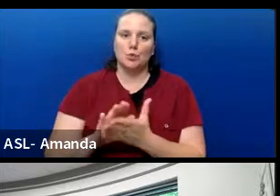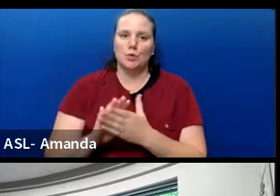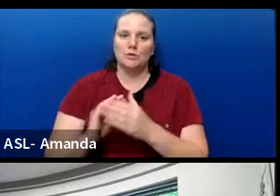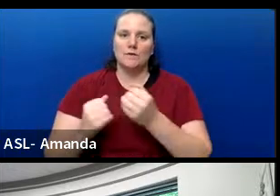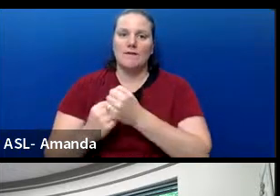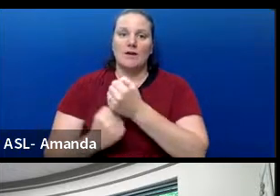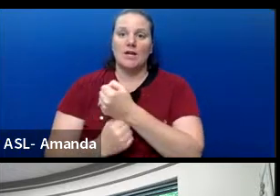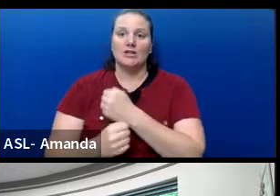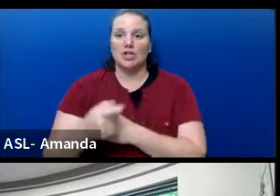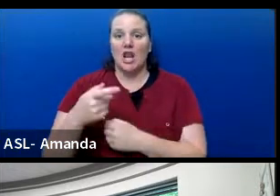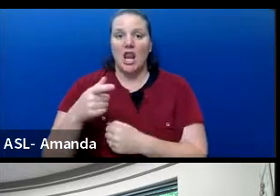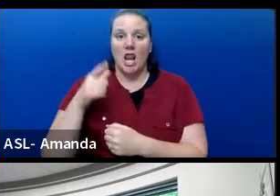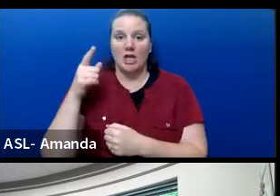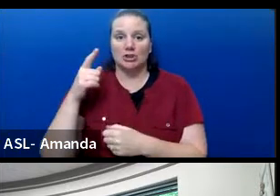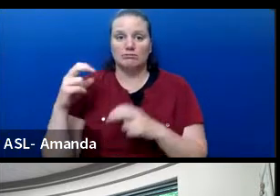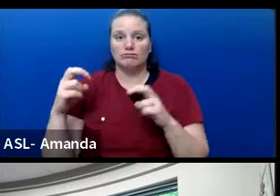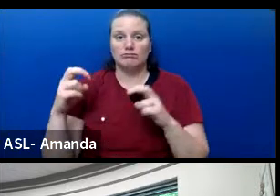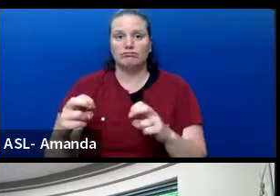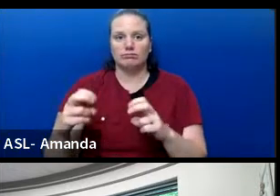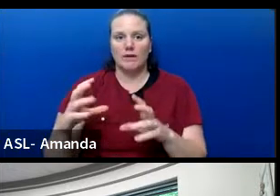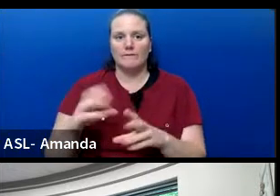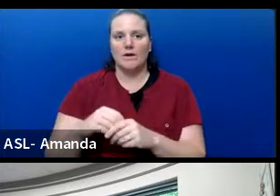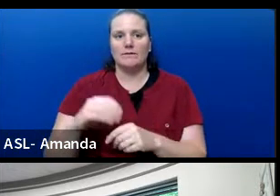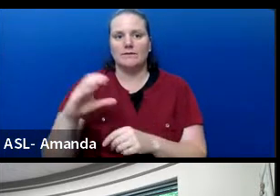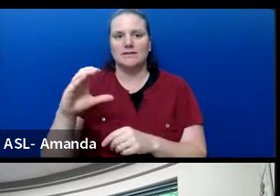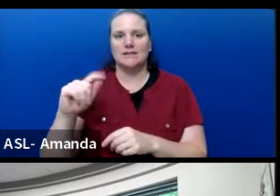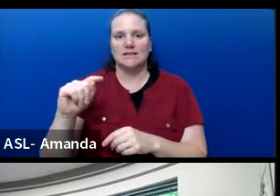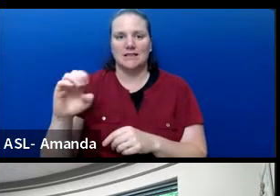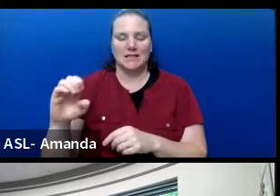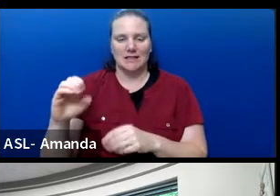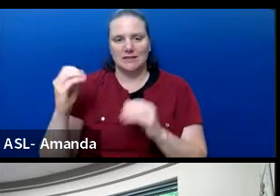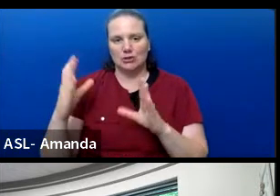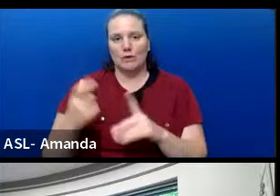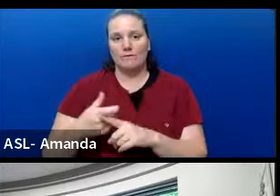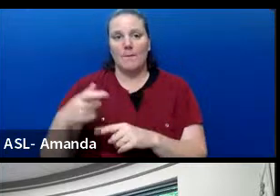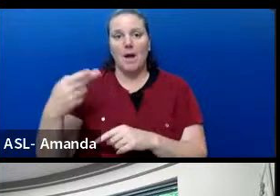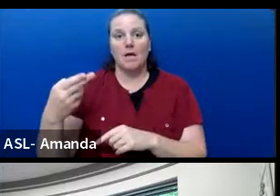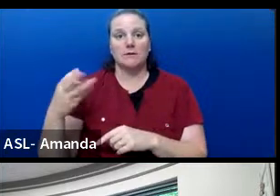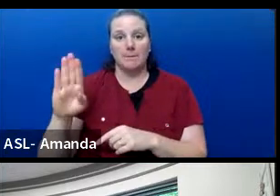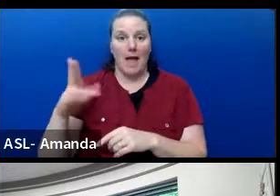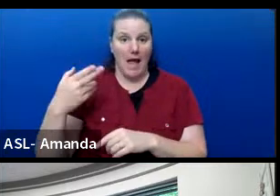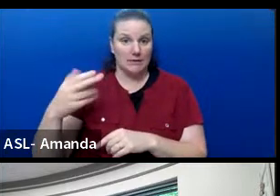good fortune to sit next to the CTE teacher from Hudson's Bay High School.